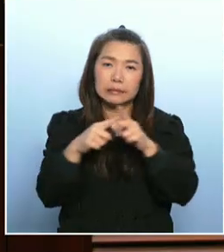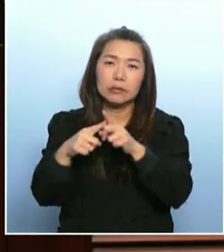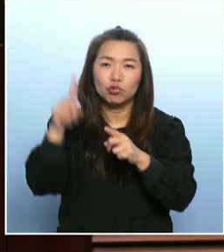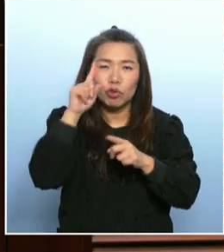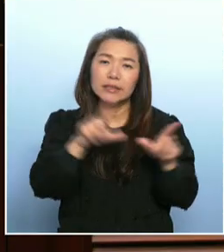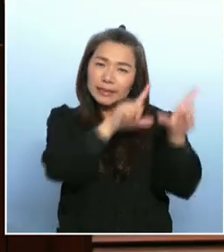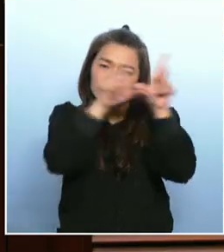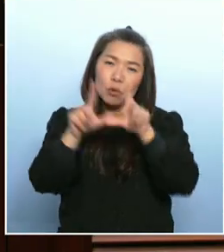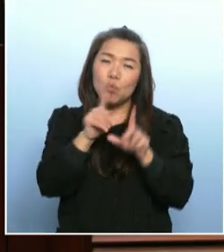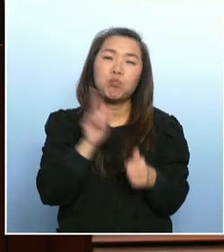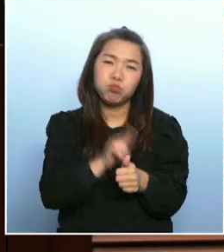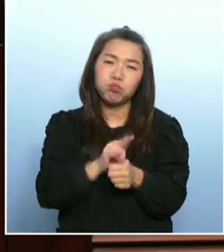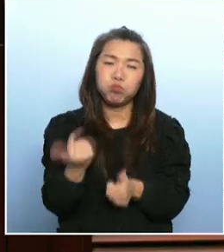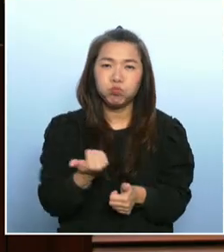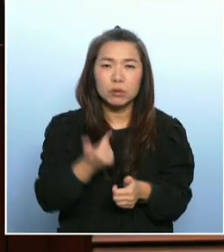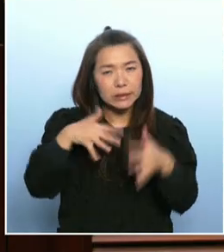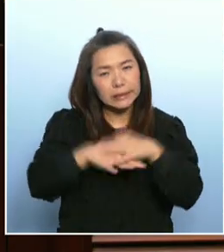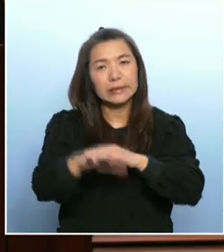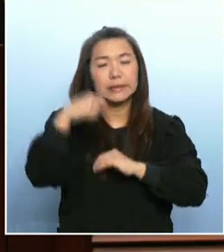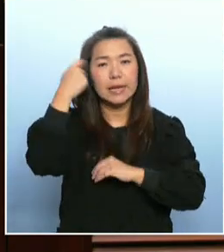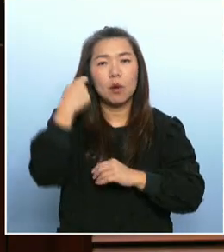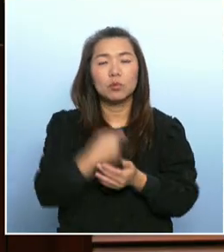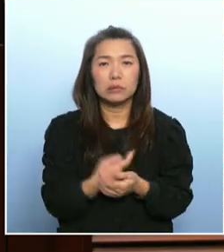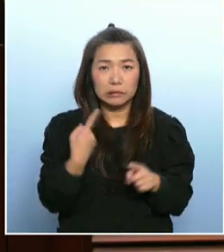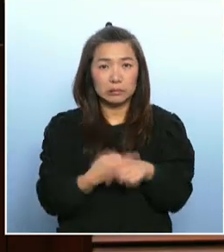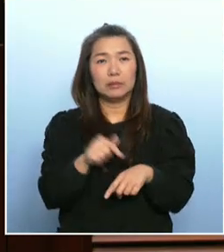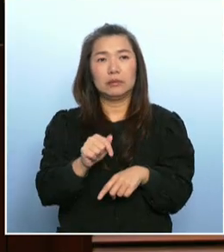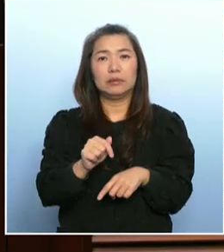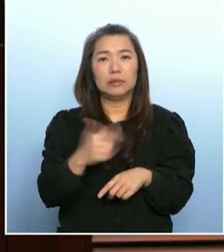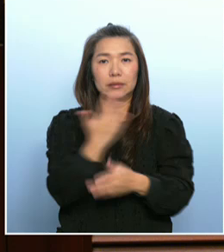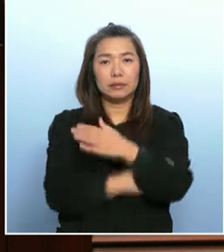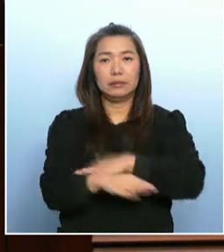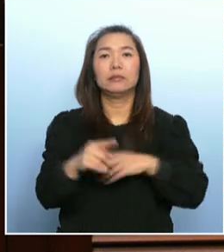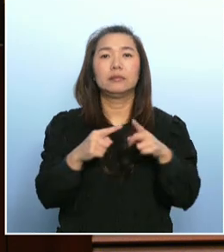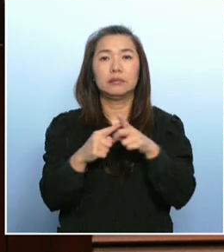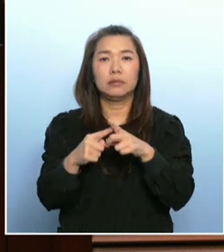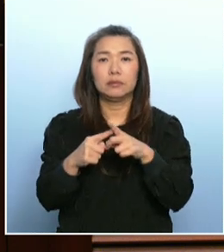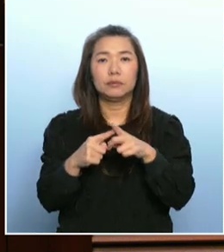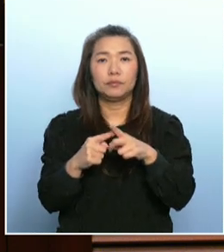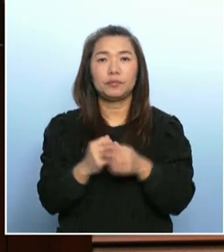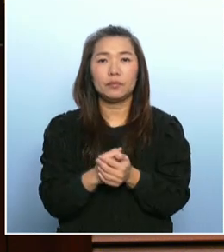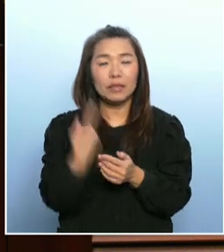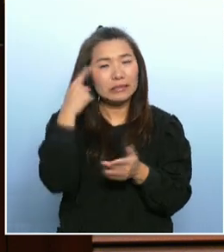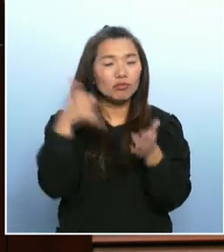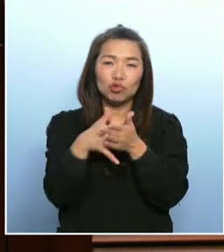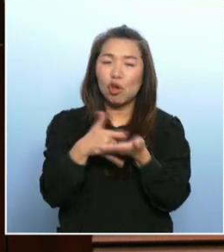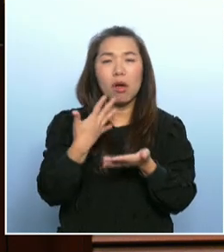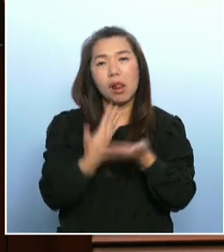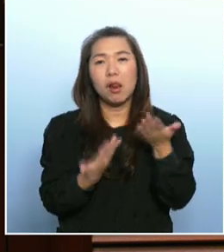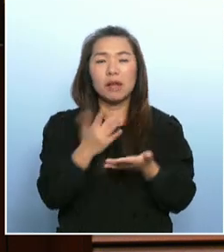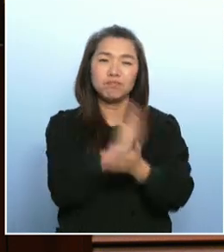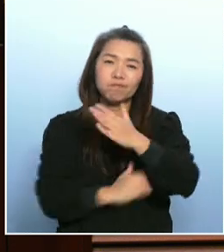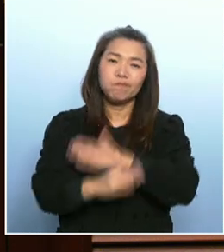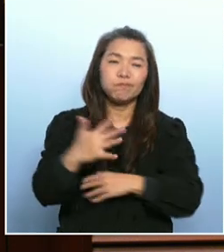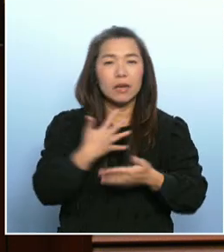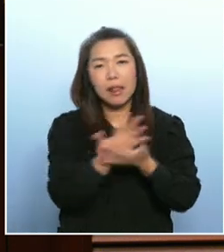I'm worried that we will not be able to help PWDs develop their physical, mental, and social capabilities or help